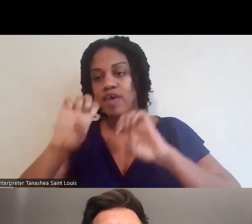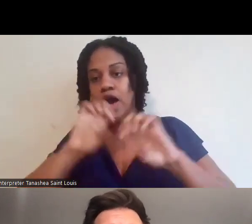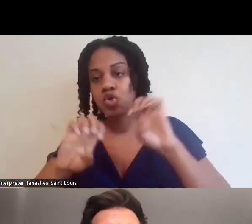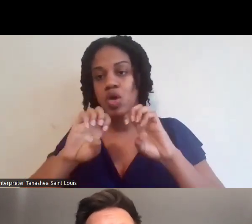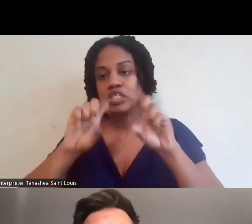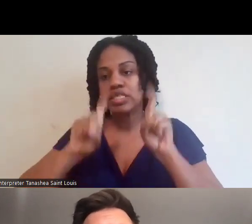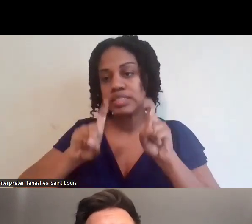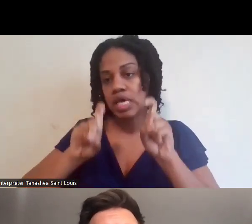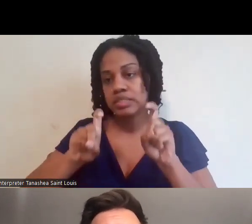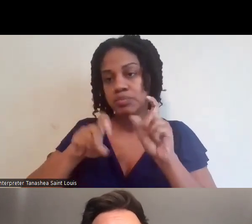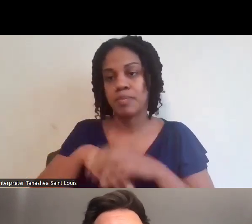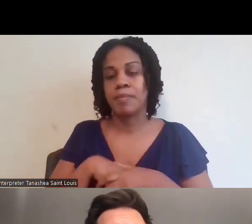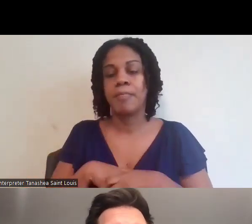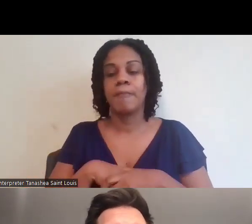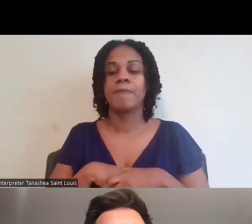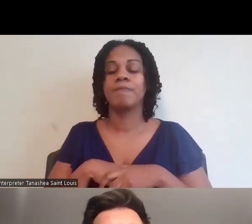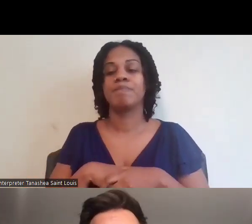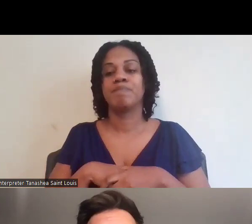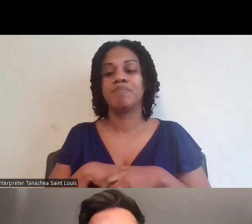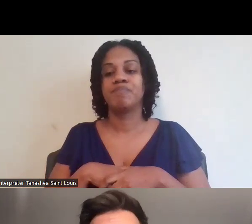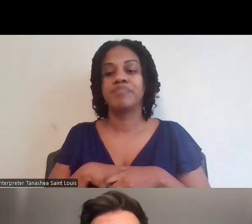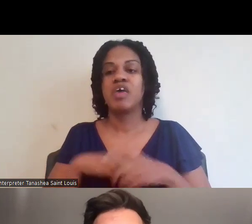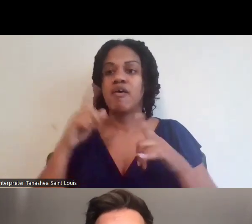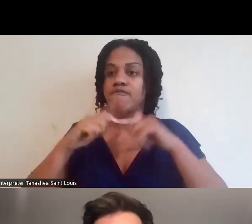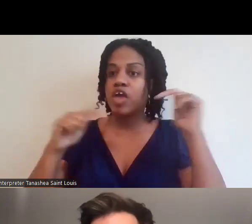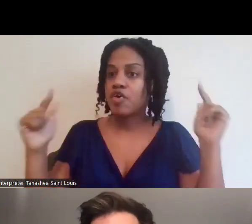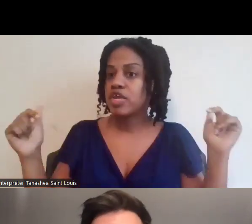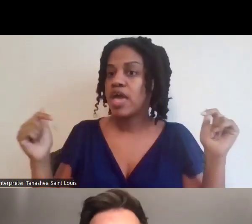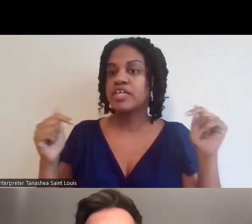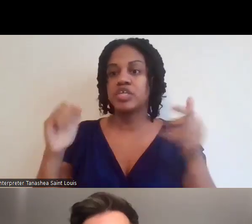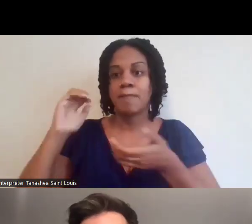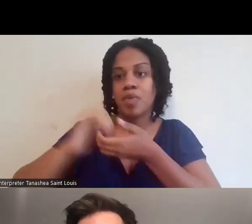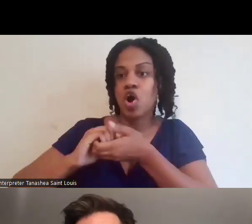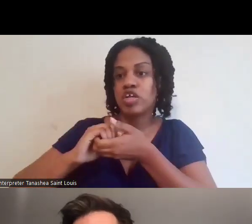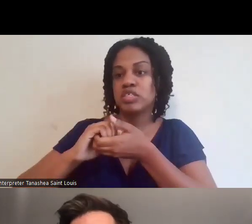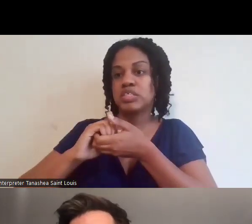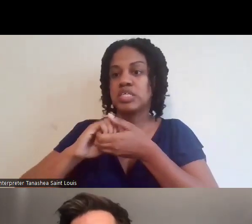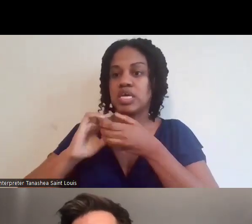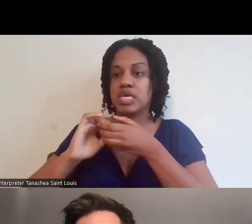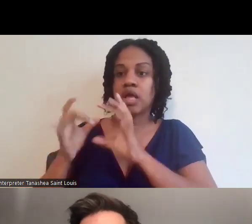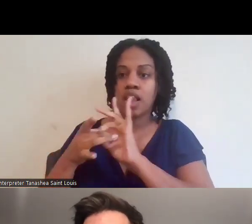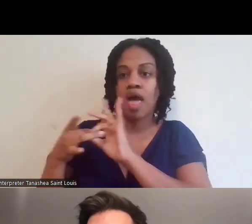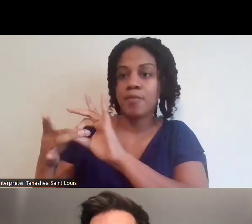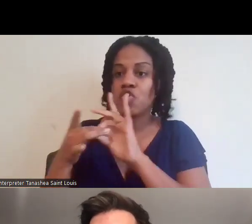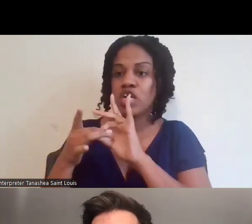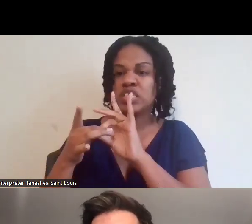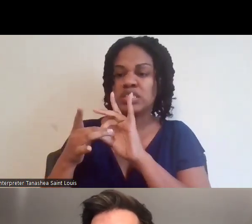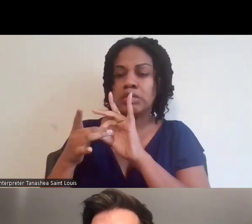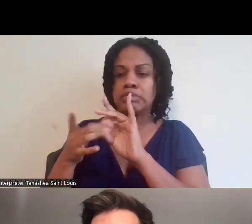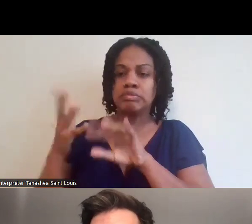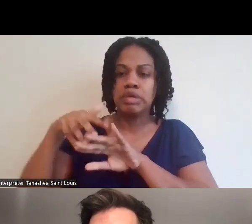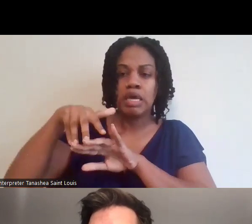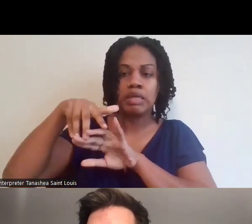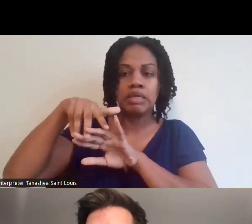assessment, and variation in partnerships, collaboration, and integration. So these are sort of maybe